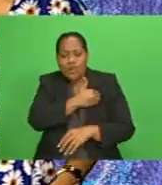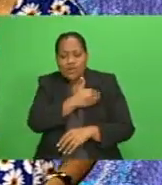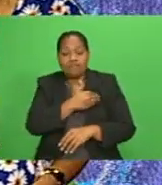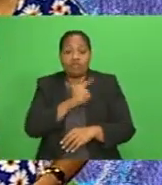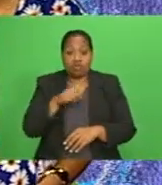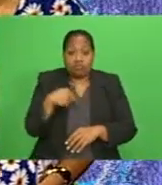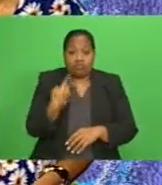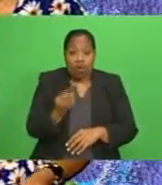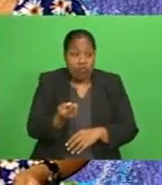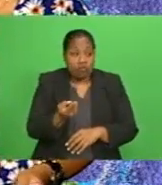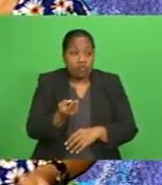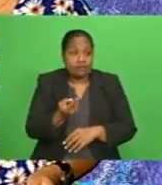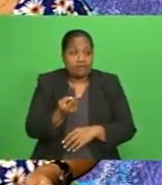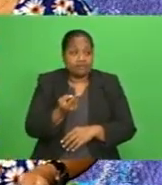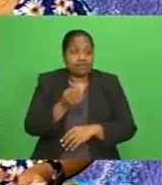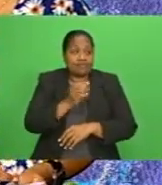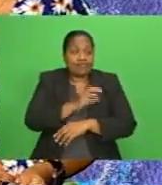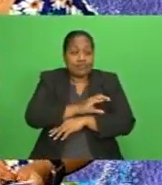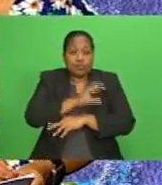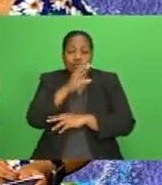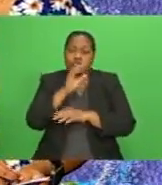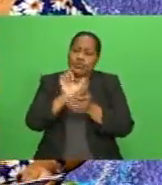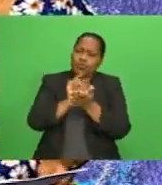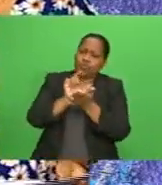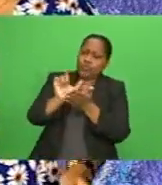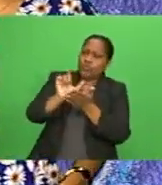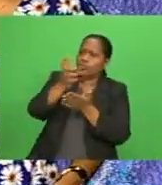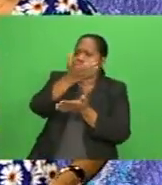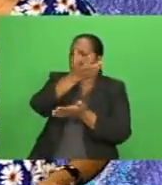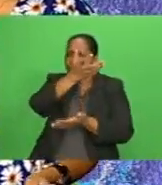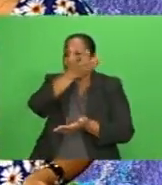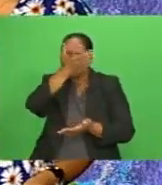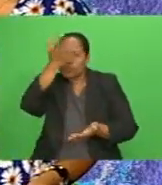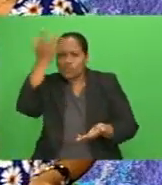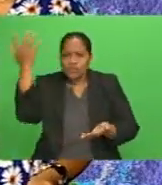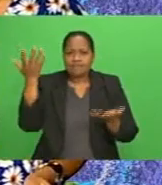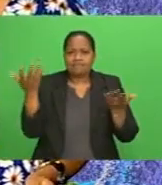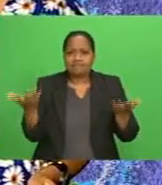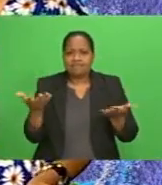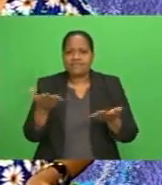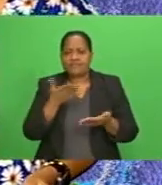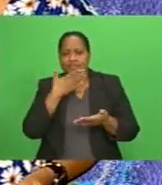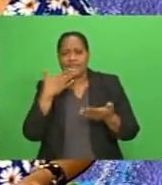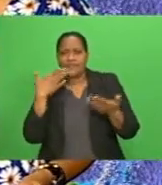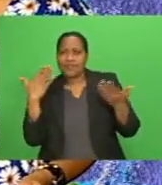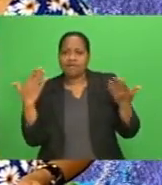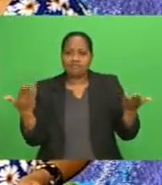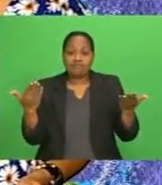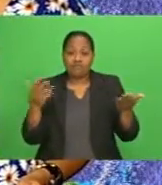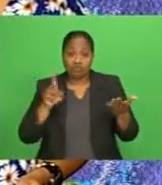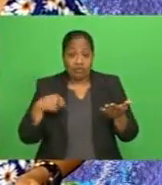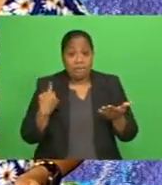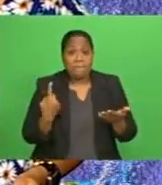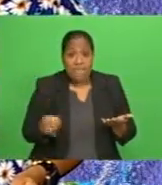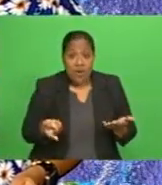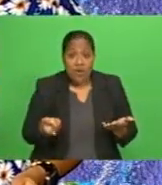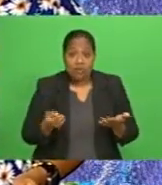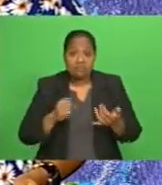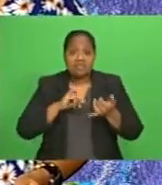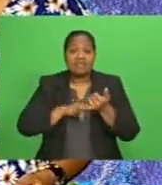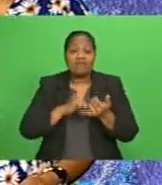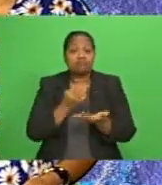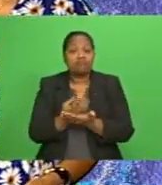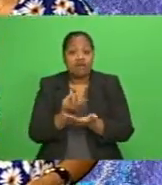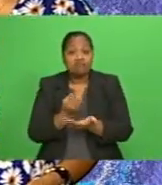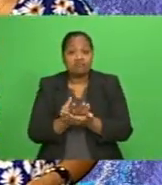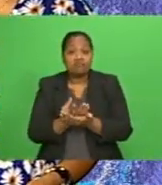the cards with clear skies. Well, it goes perfectly hand in hand. Tomorrow's temps, Savu will get on